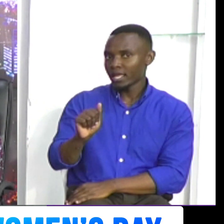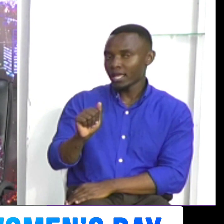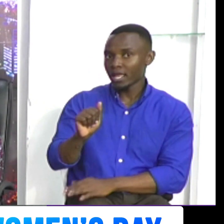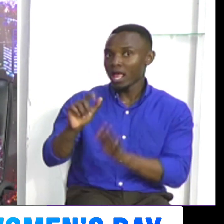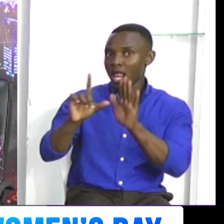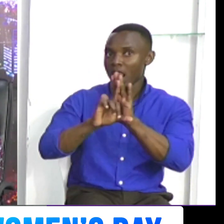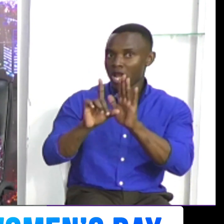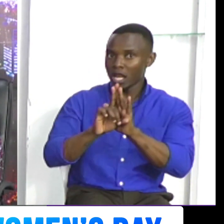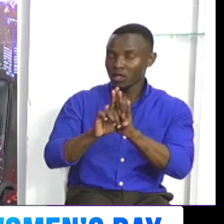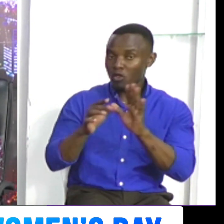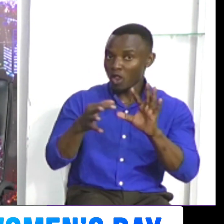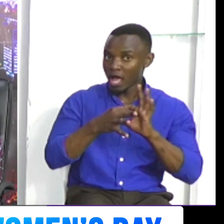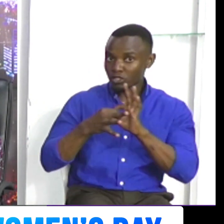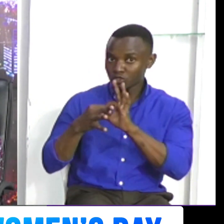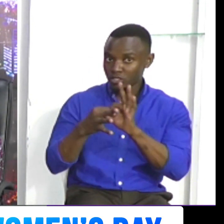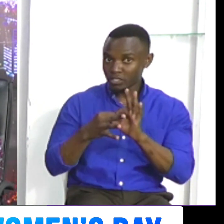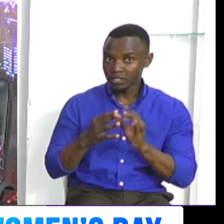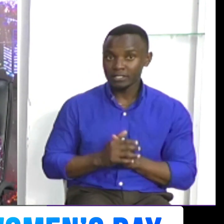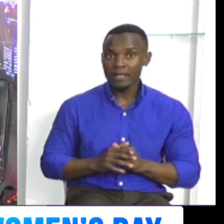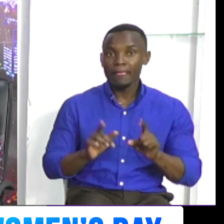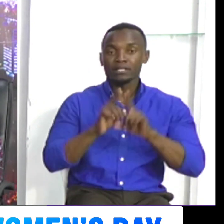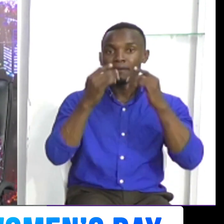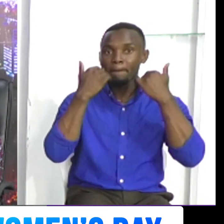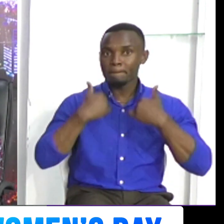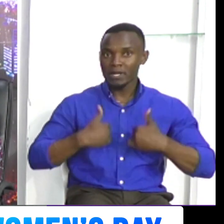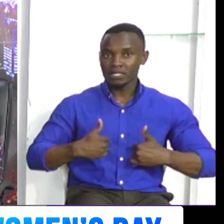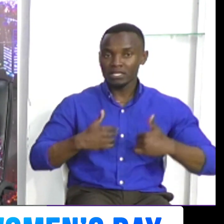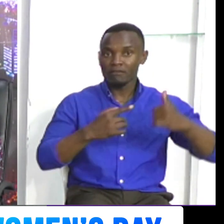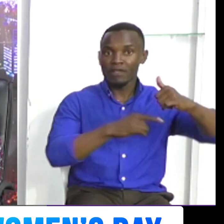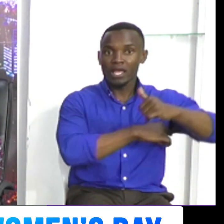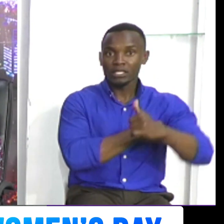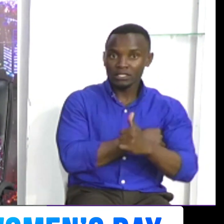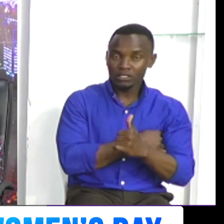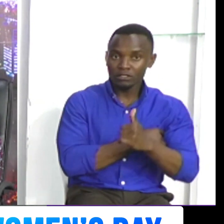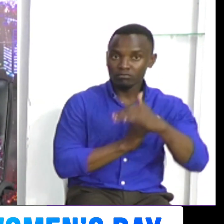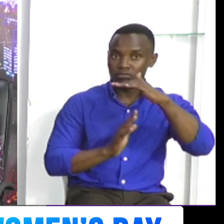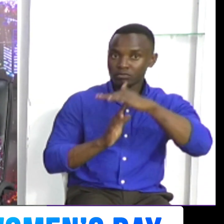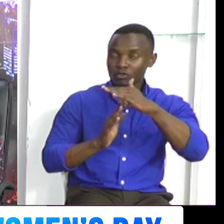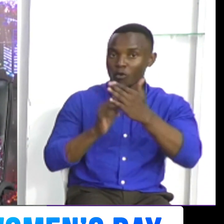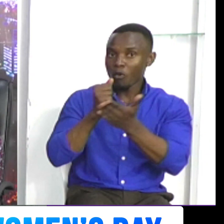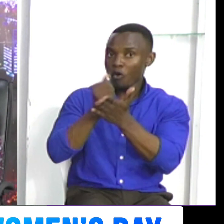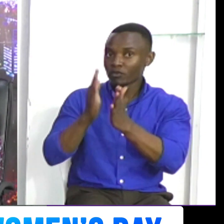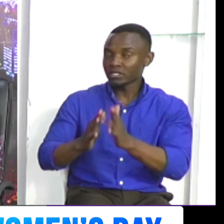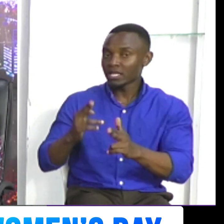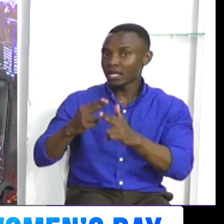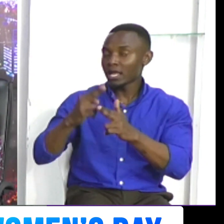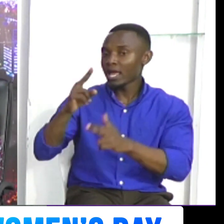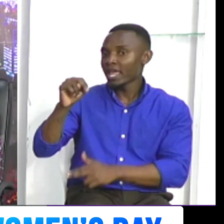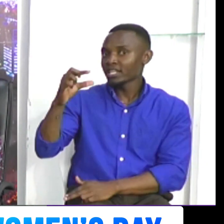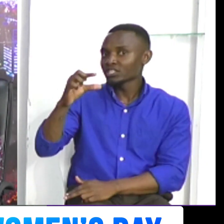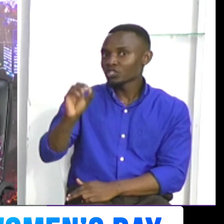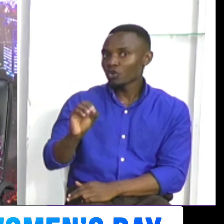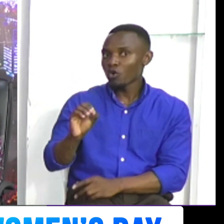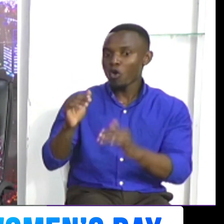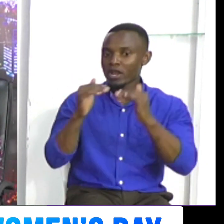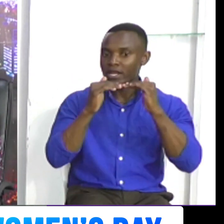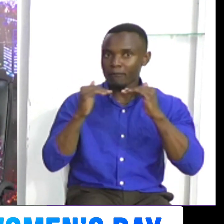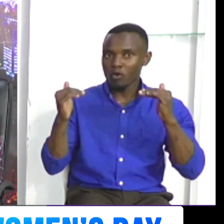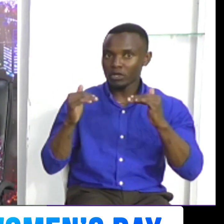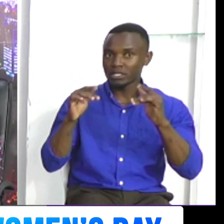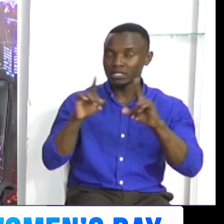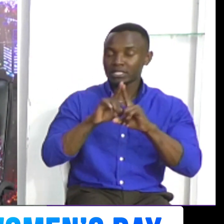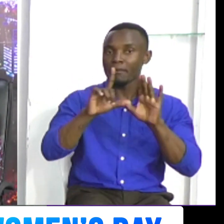Associates, and I am the Chief Executive Officer to an NGO called the Democracy and Legal Aid Center.